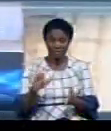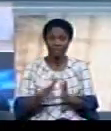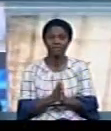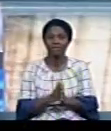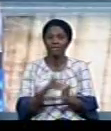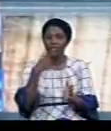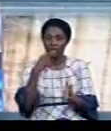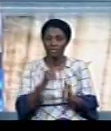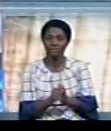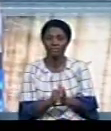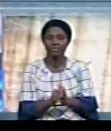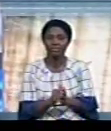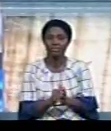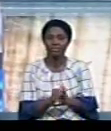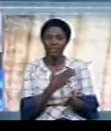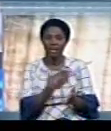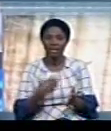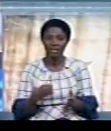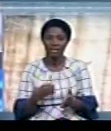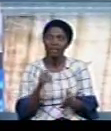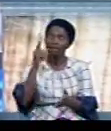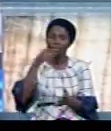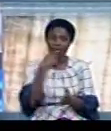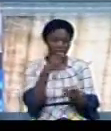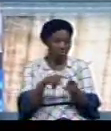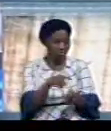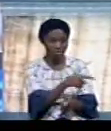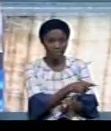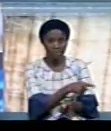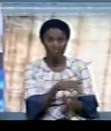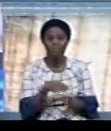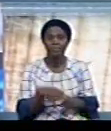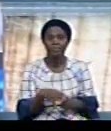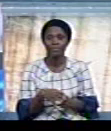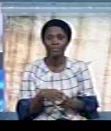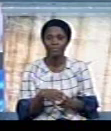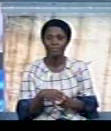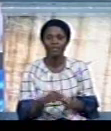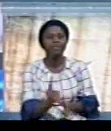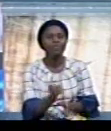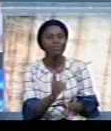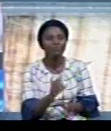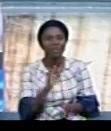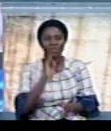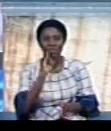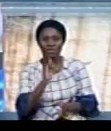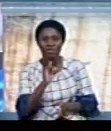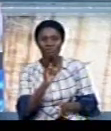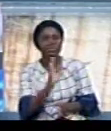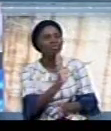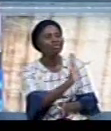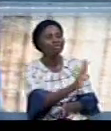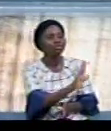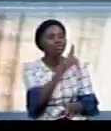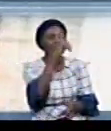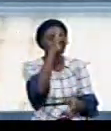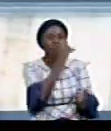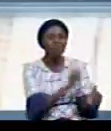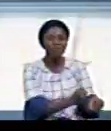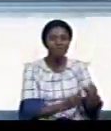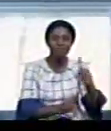verse 25 says, and he said unto them, where is your